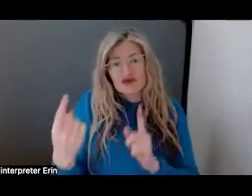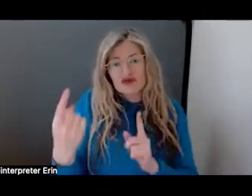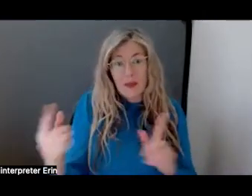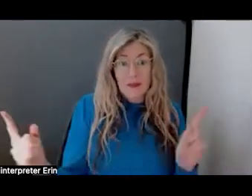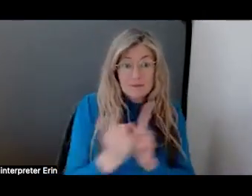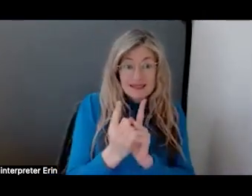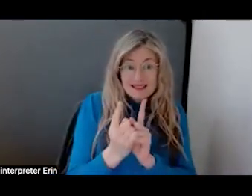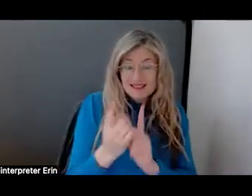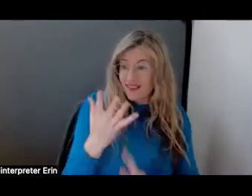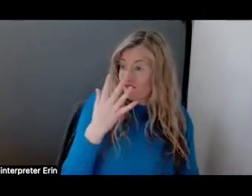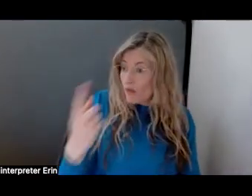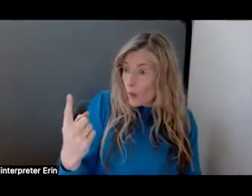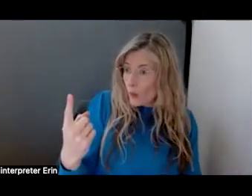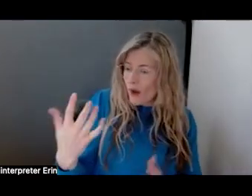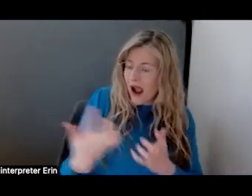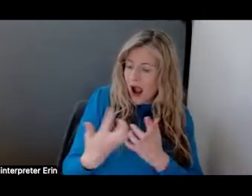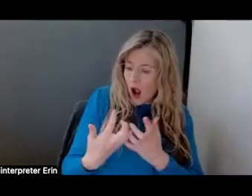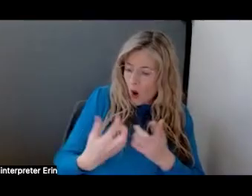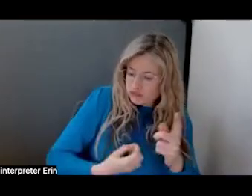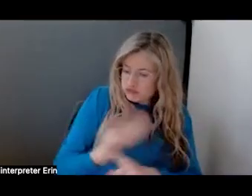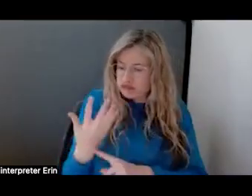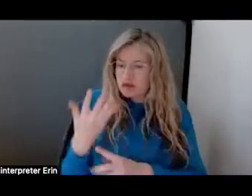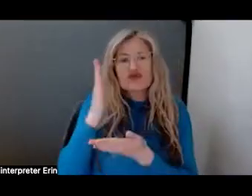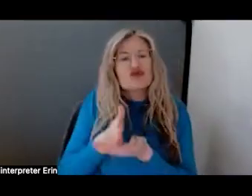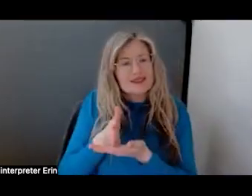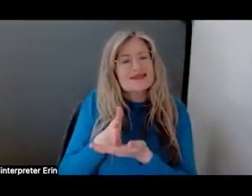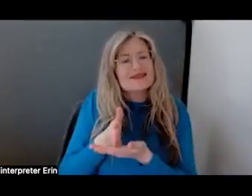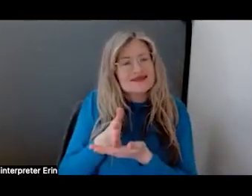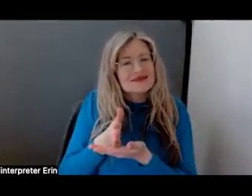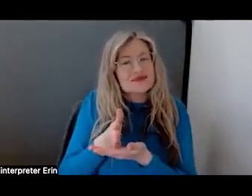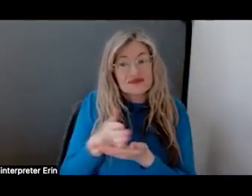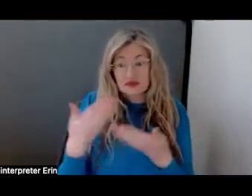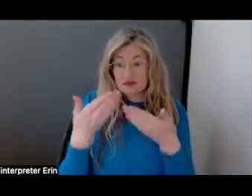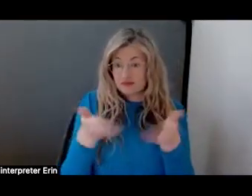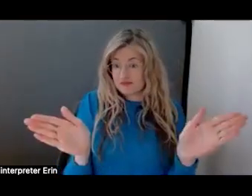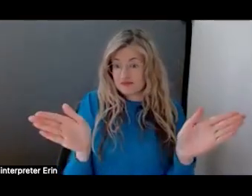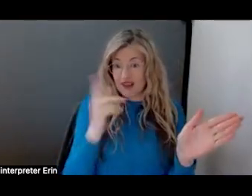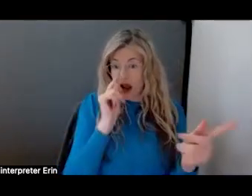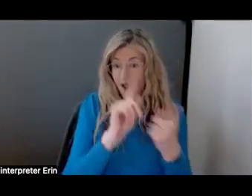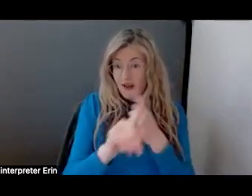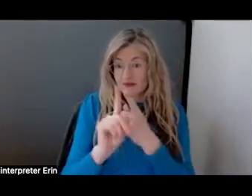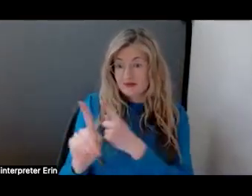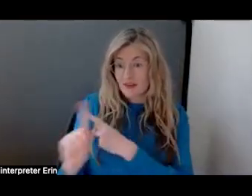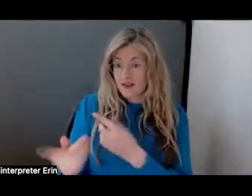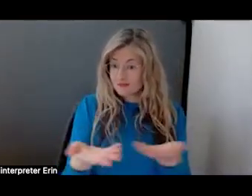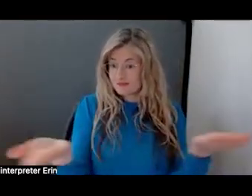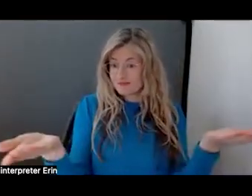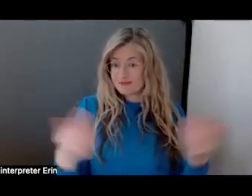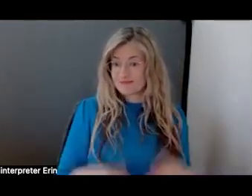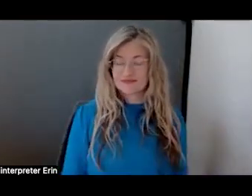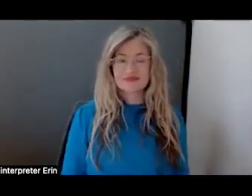question. Ma penso che sia una domanda aperta a tutti. I think that this is a question open to all. If I may, I would like to